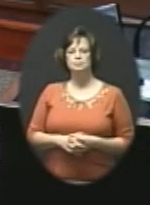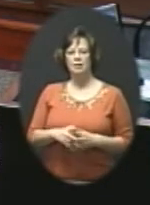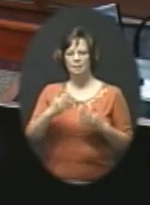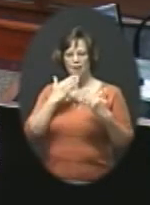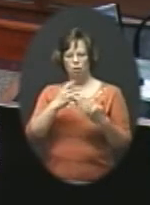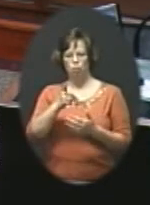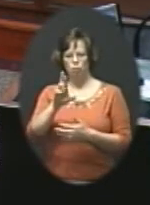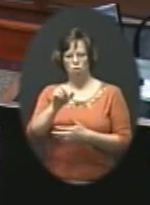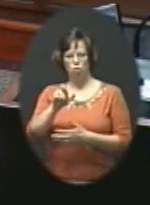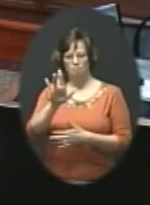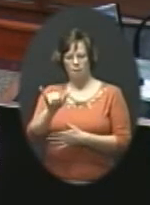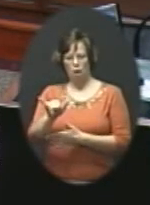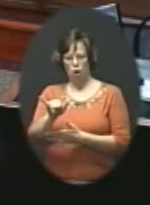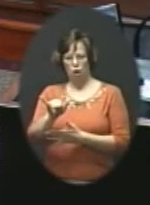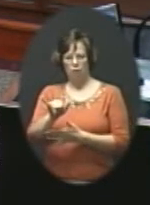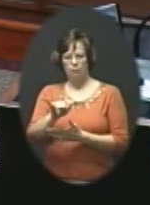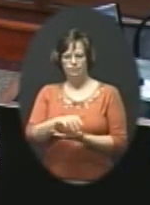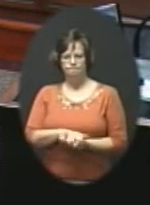you, Dr. Berry.